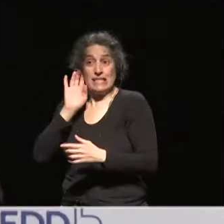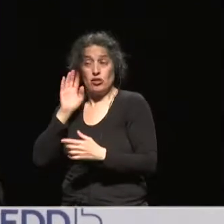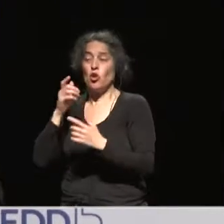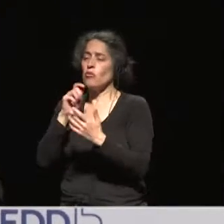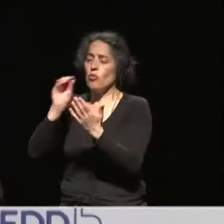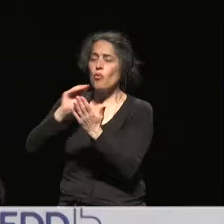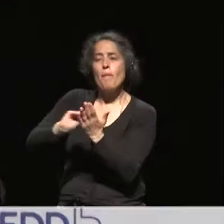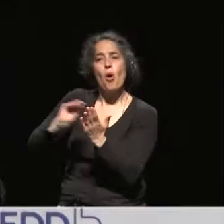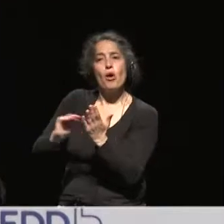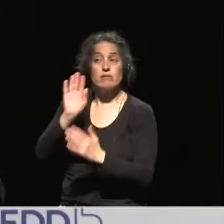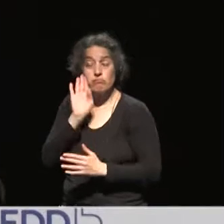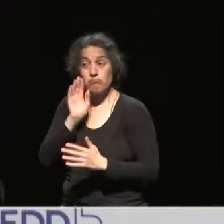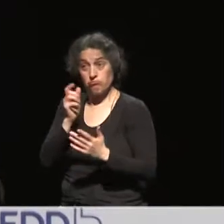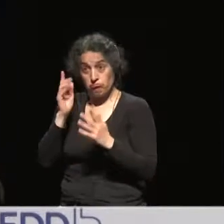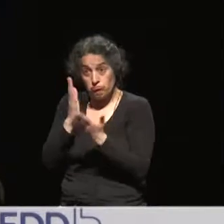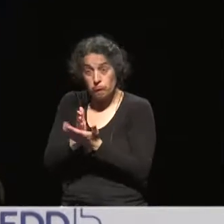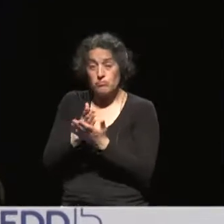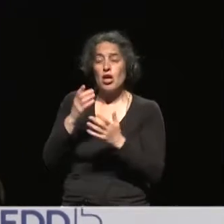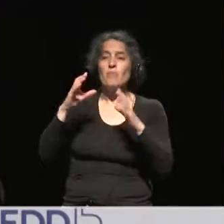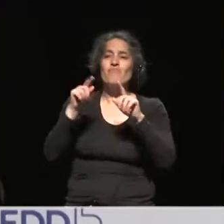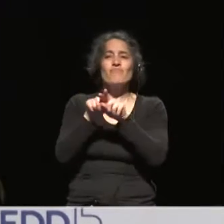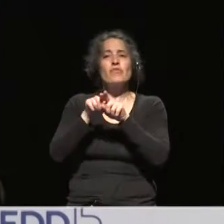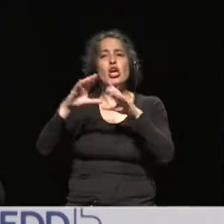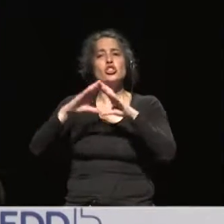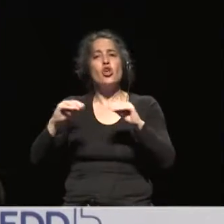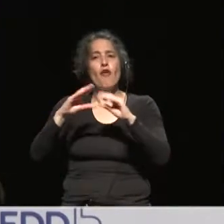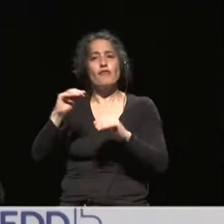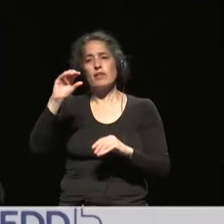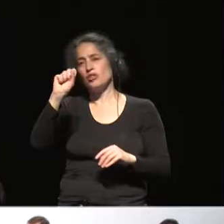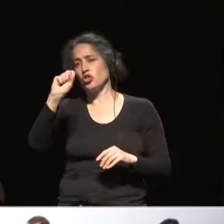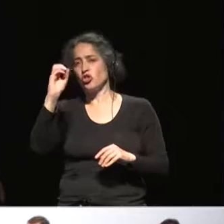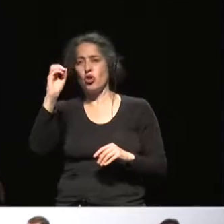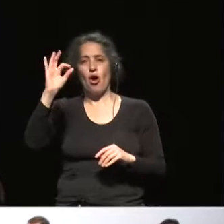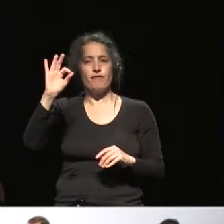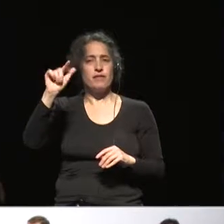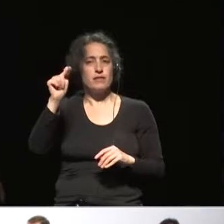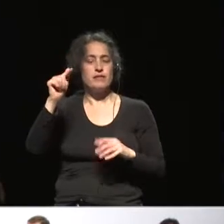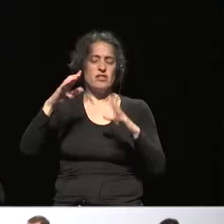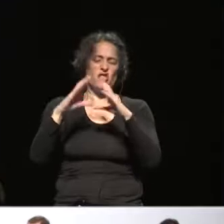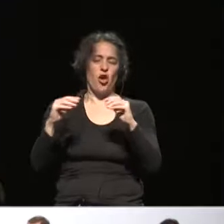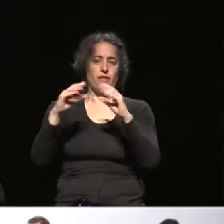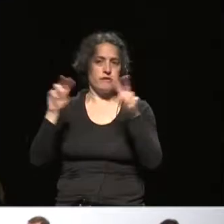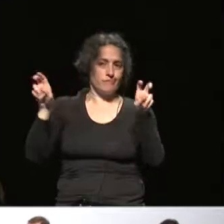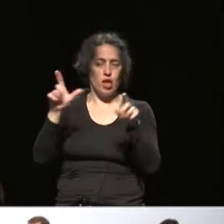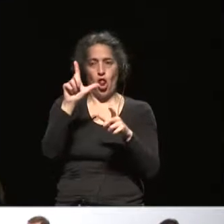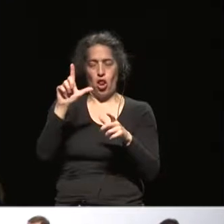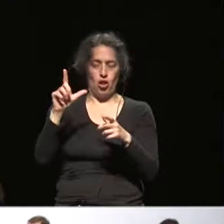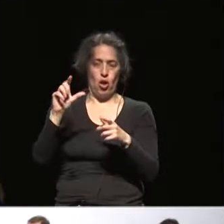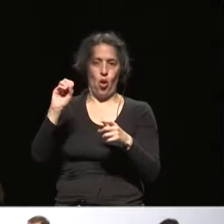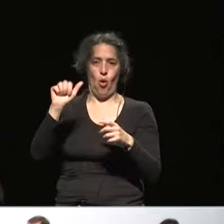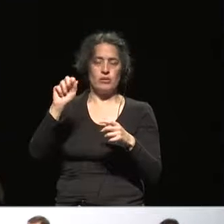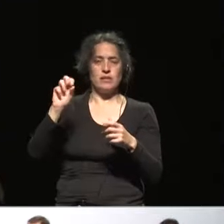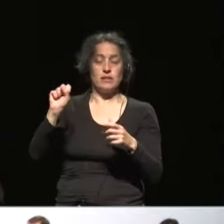these sources of soft loans are sources of corruption too, or of possible sources. If I lend $1